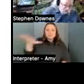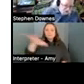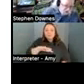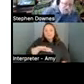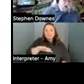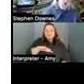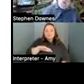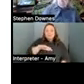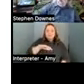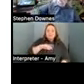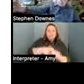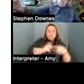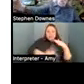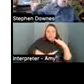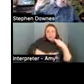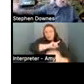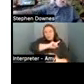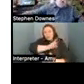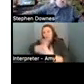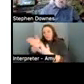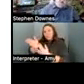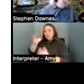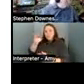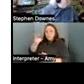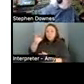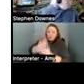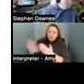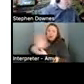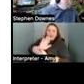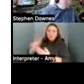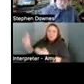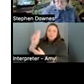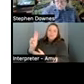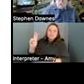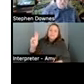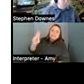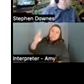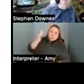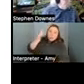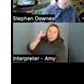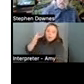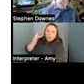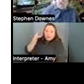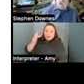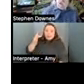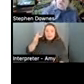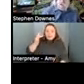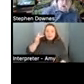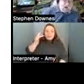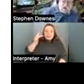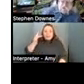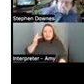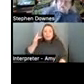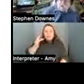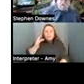kindergarten all the way up through colleges and universities because especially creating and